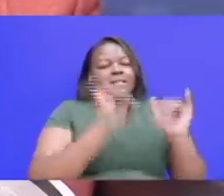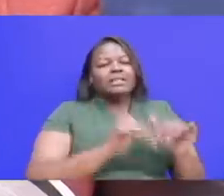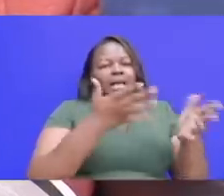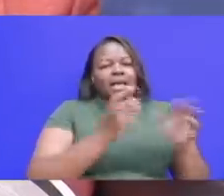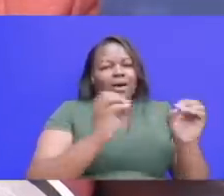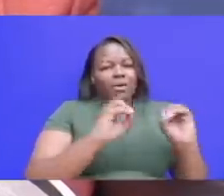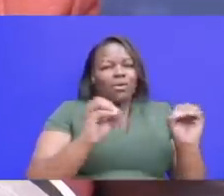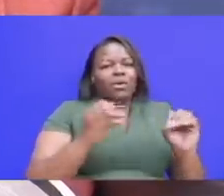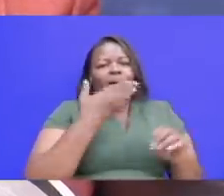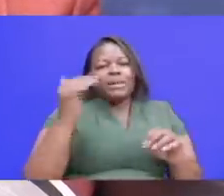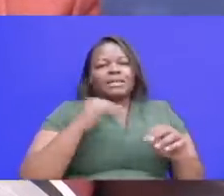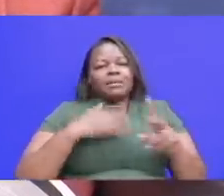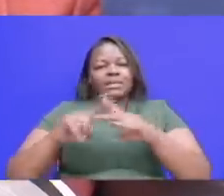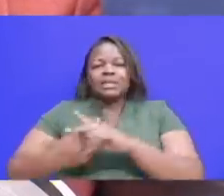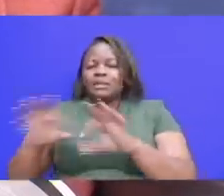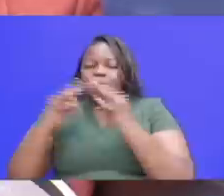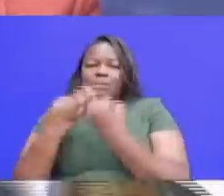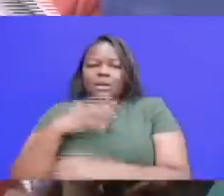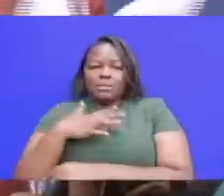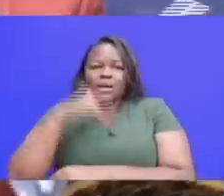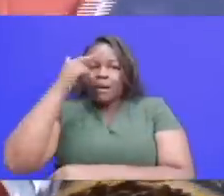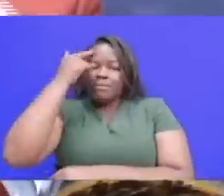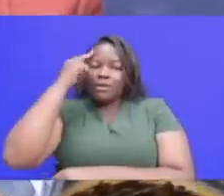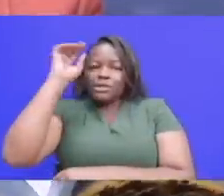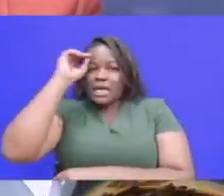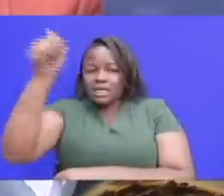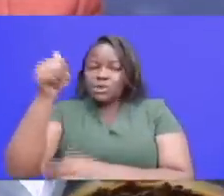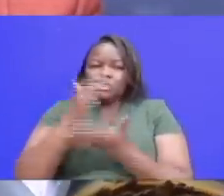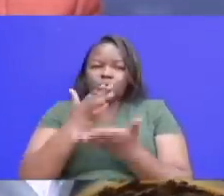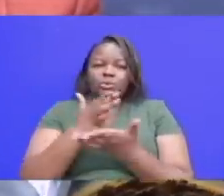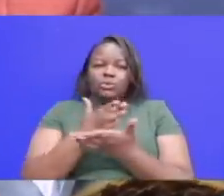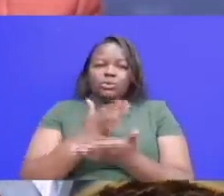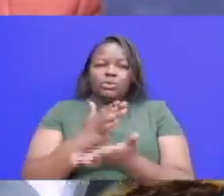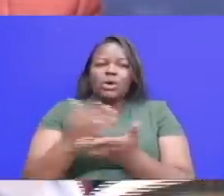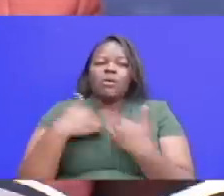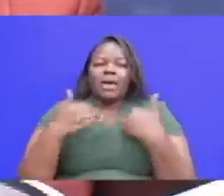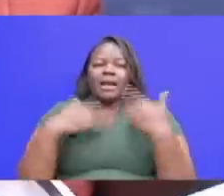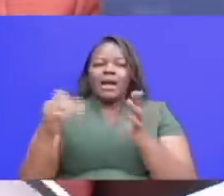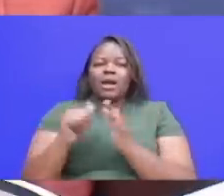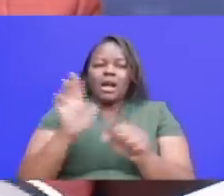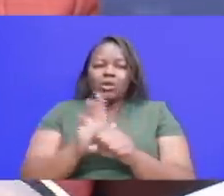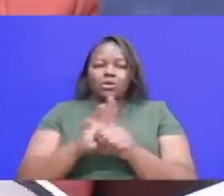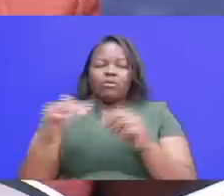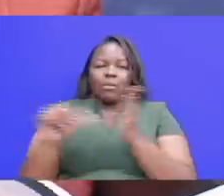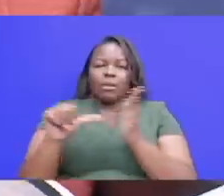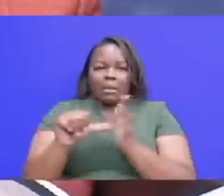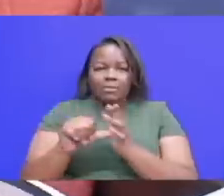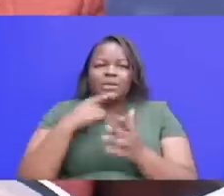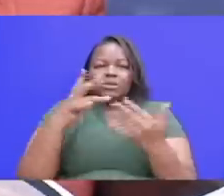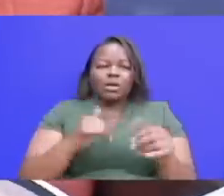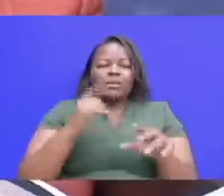Let me go and start my own family. Yes. So that he can, because he realized a lot of strife amongst themselves. So when he goes and starts his own